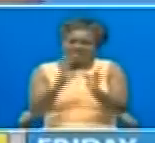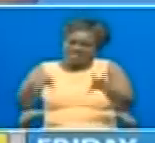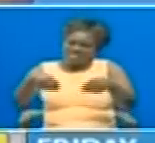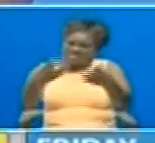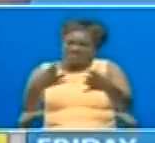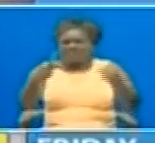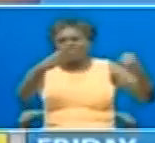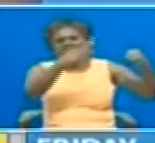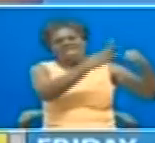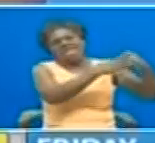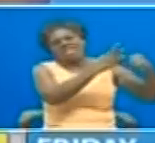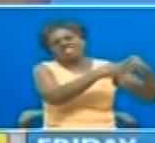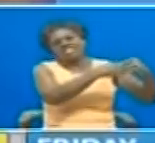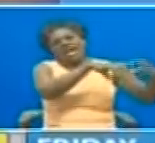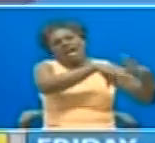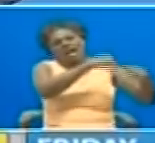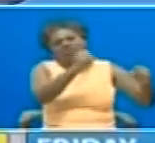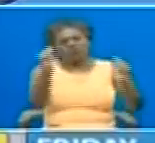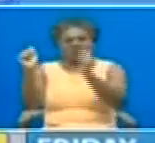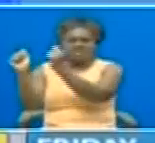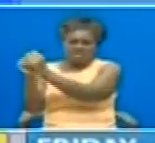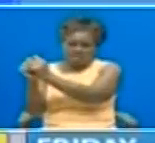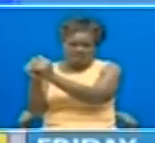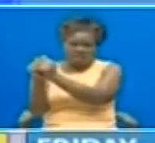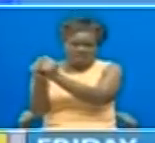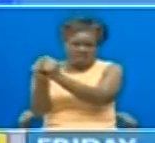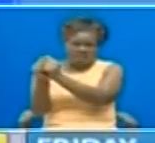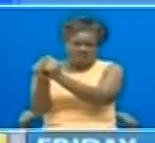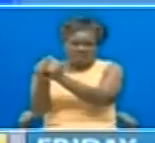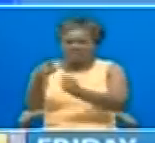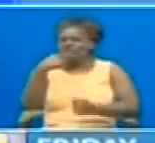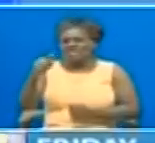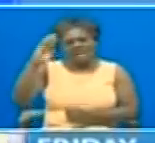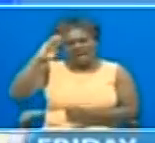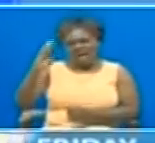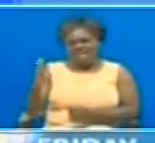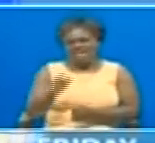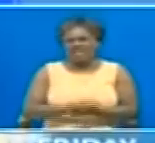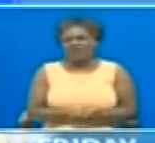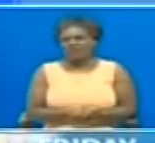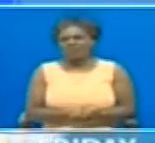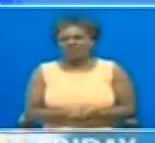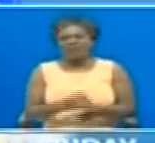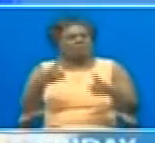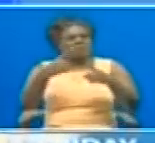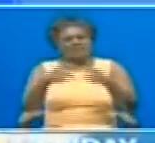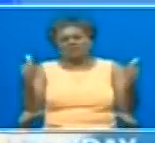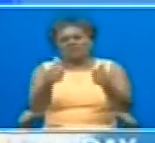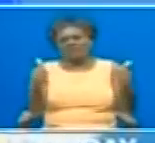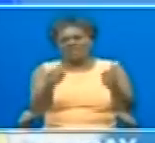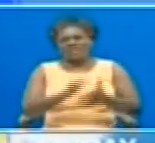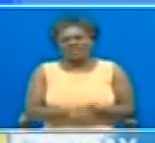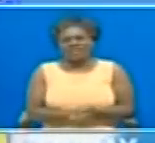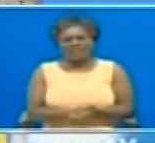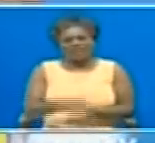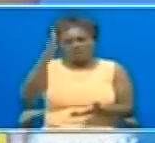I'll give you an eight out okay, of ten. Okay, thank you. Yeah, thank because you. The only thing is, you know, you said hi. I said hi. You said hi, but it's still That's fine. That's me. All no. right, so we